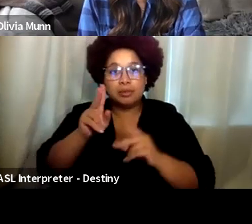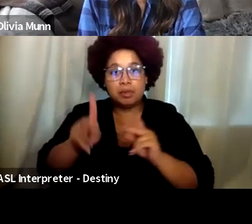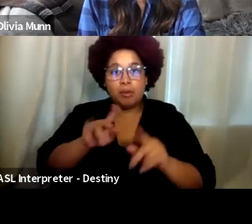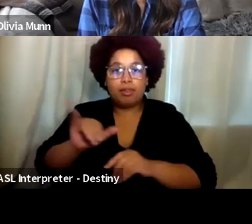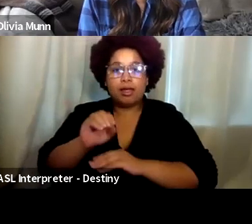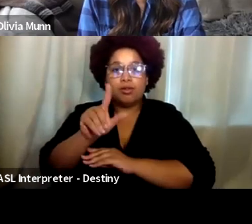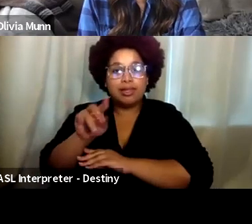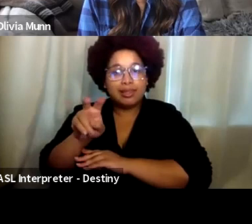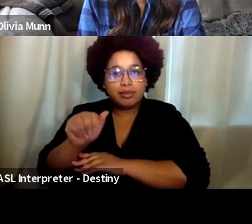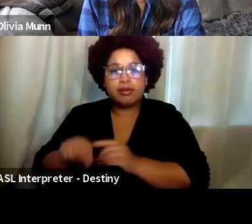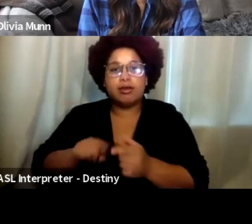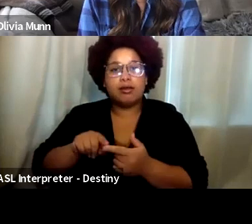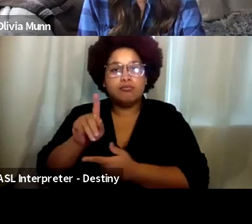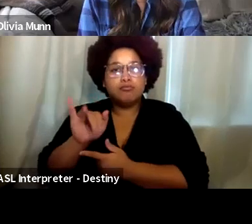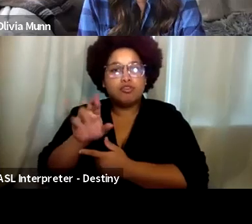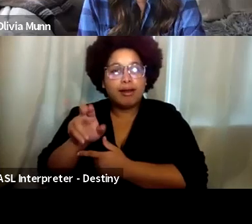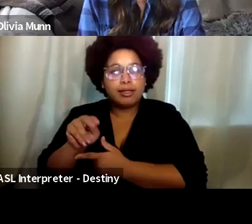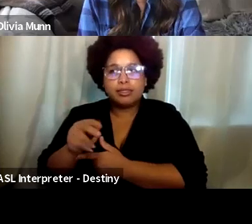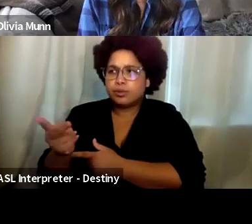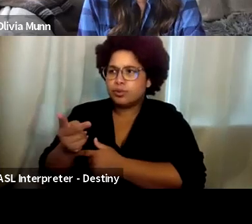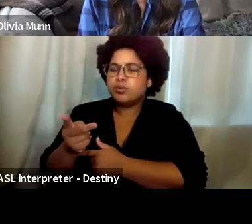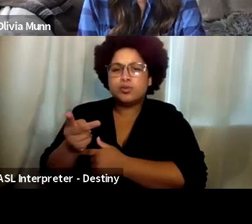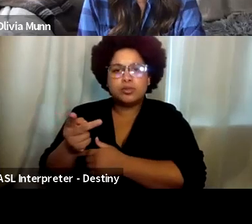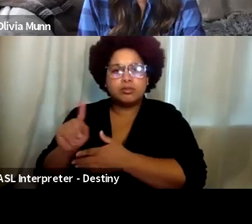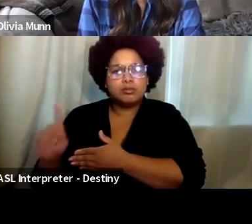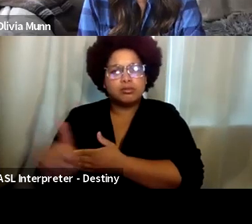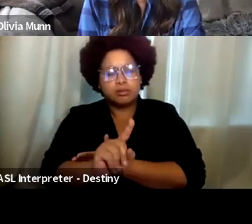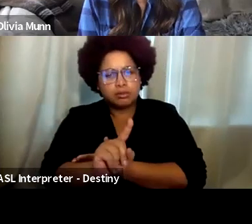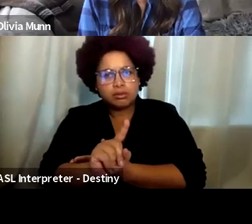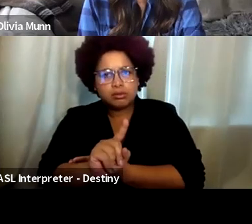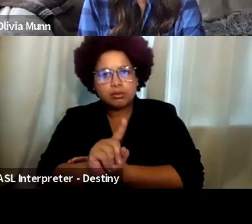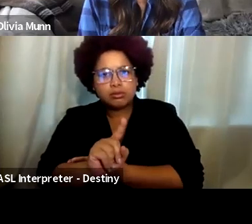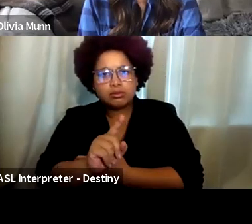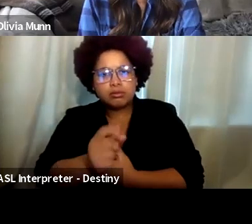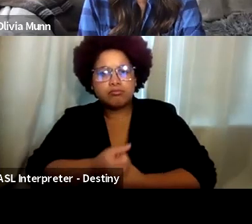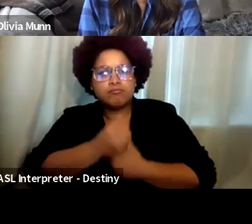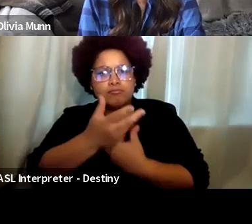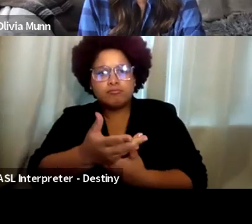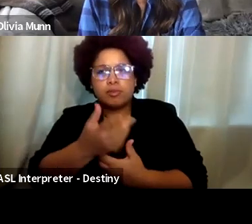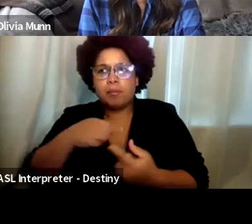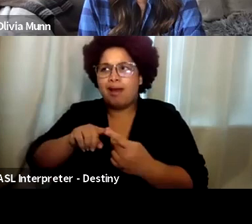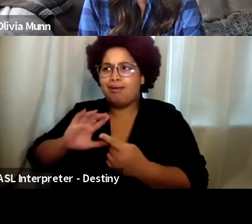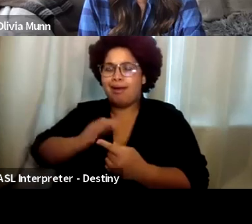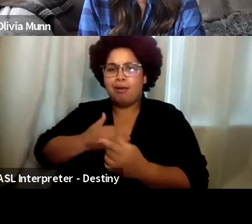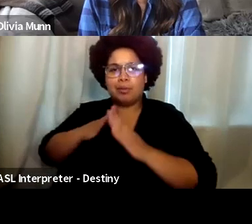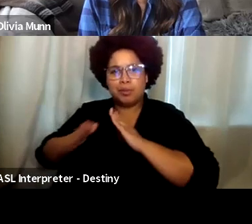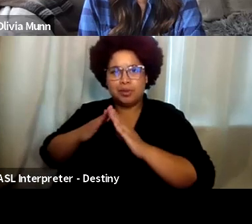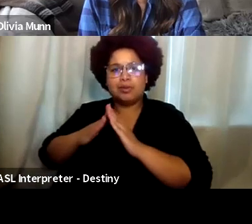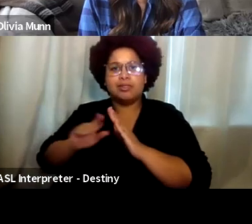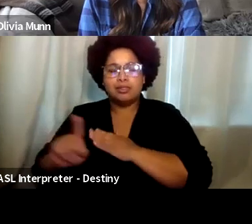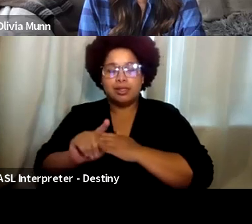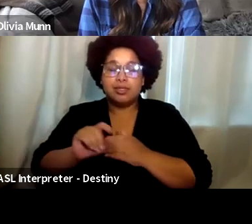Olivia and Brian and others stand up and speak on our community's behalf, I also feel uplifted. So I'm good. Thank you. That was a